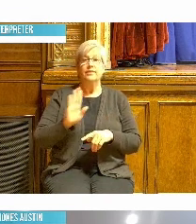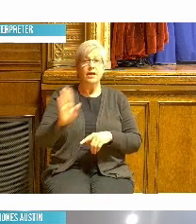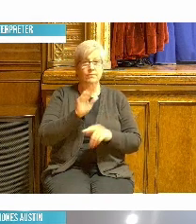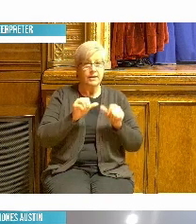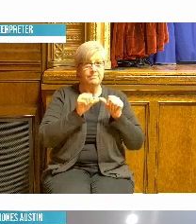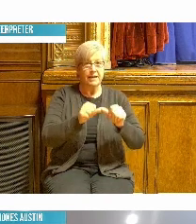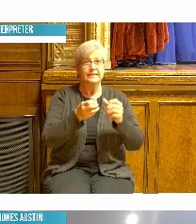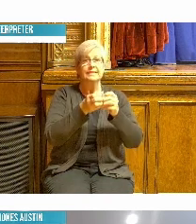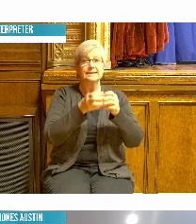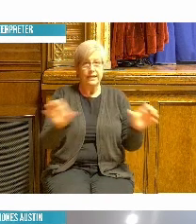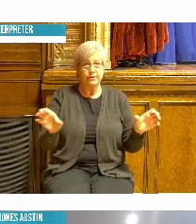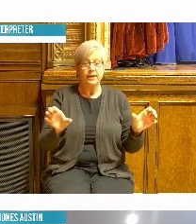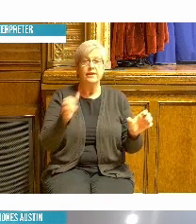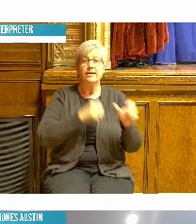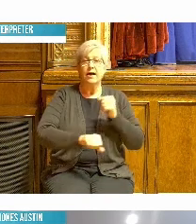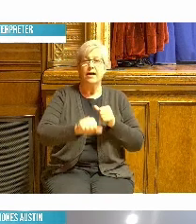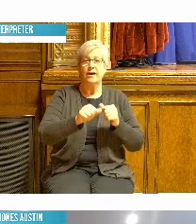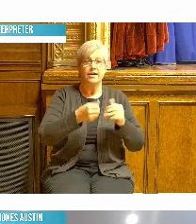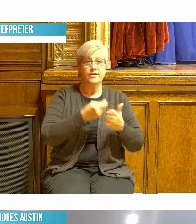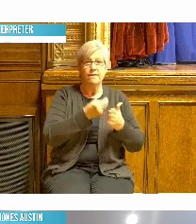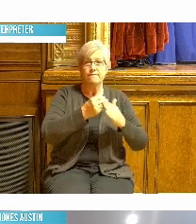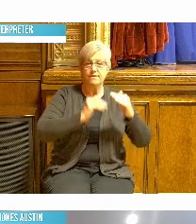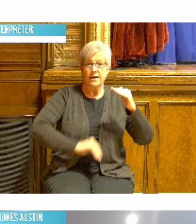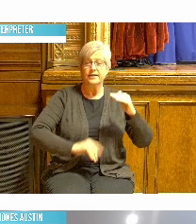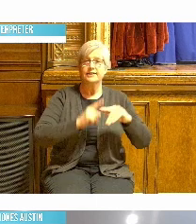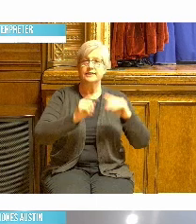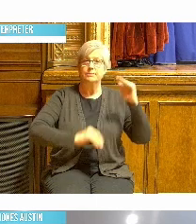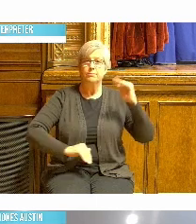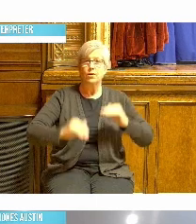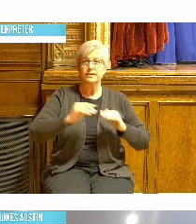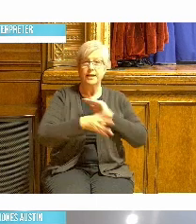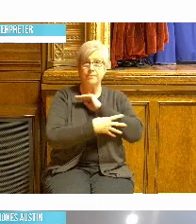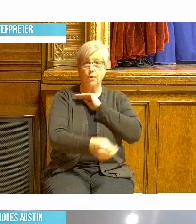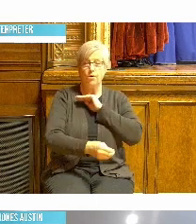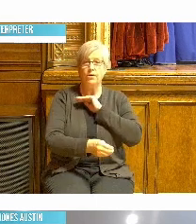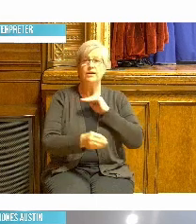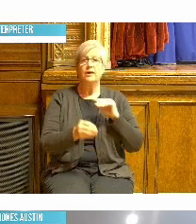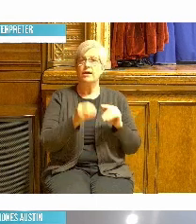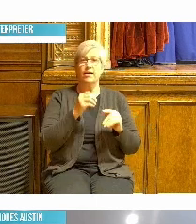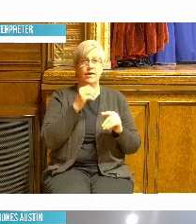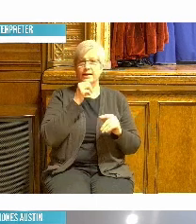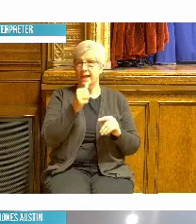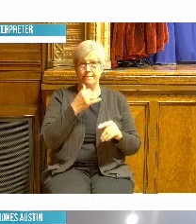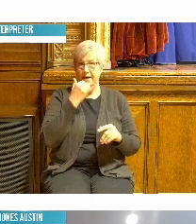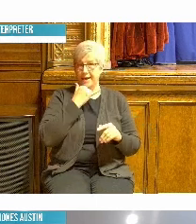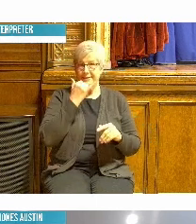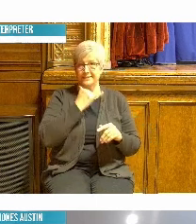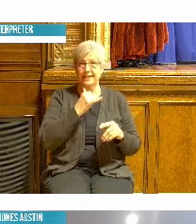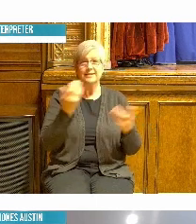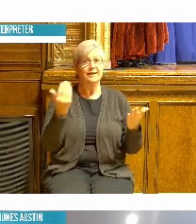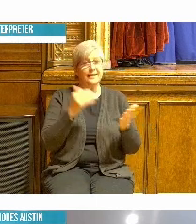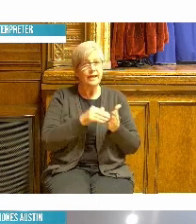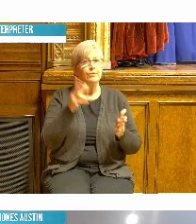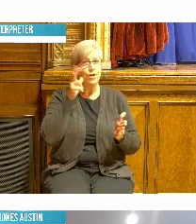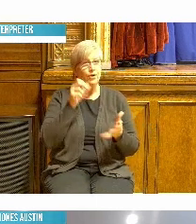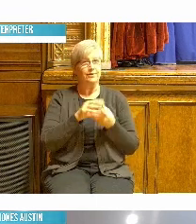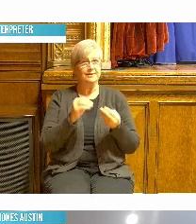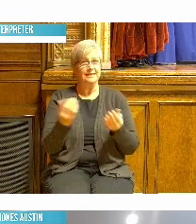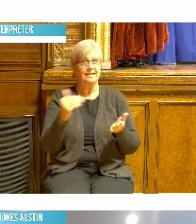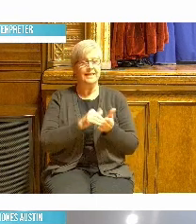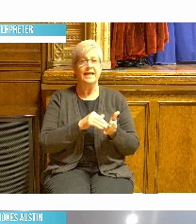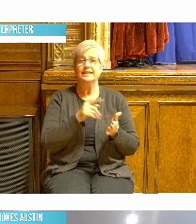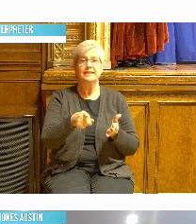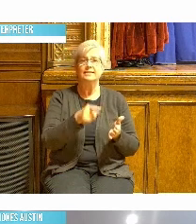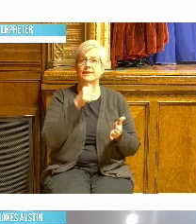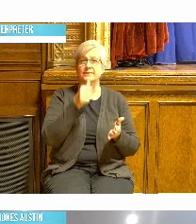remain segregated, underfunded, and disproportionately poor, are not by accident. Again, we heard that today. This was